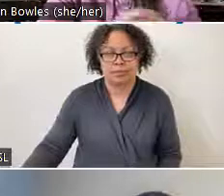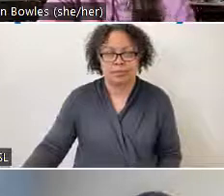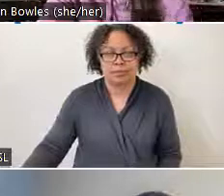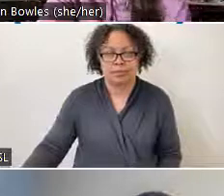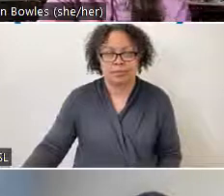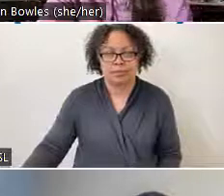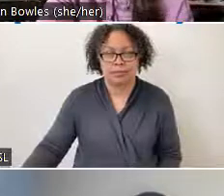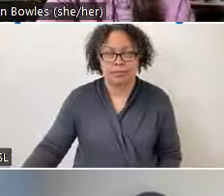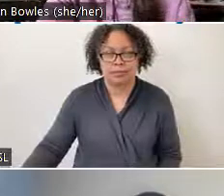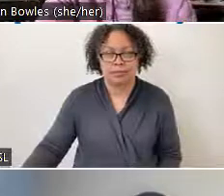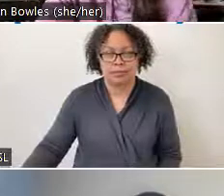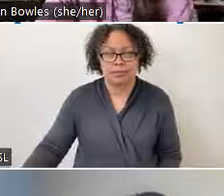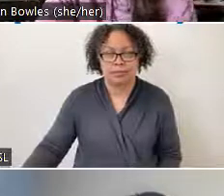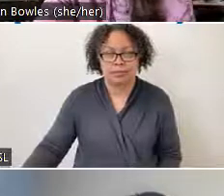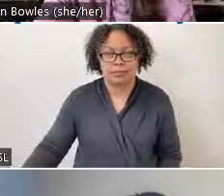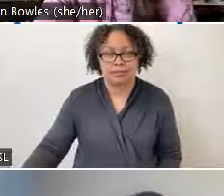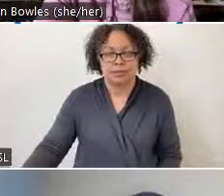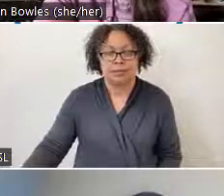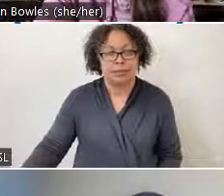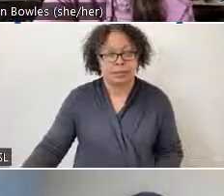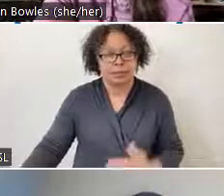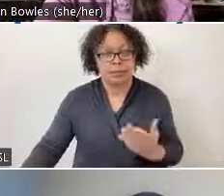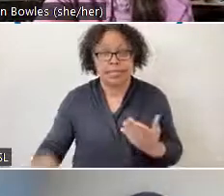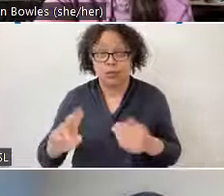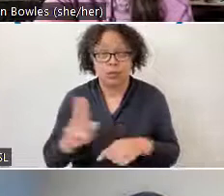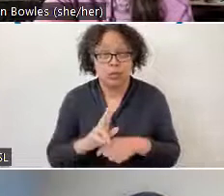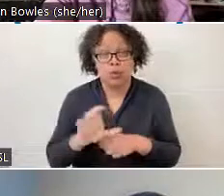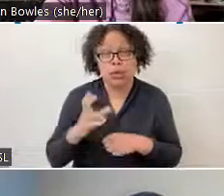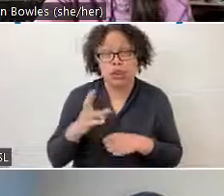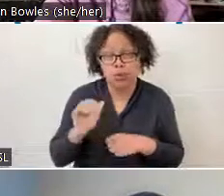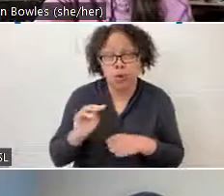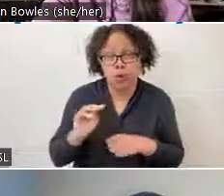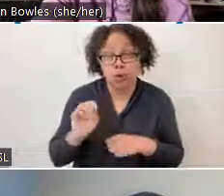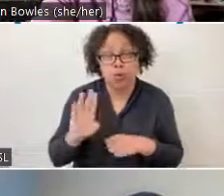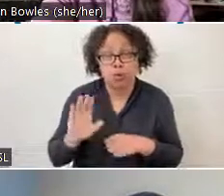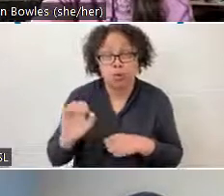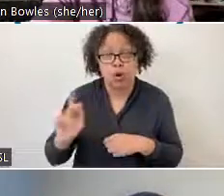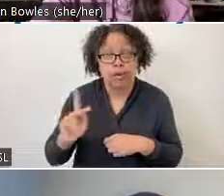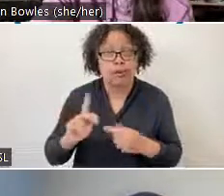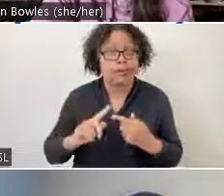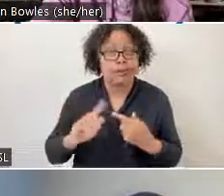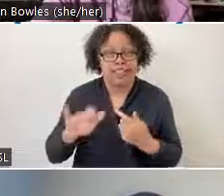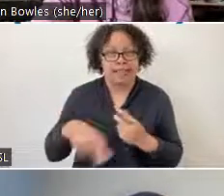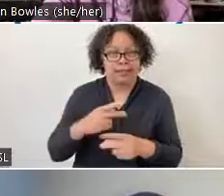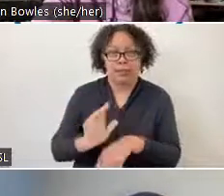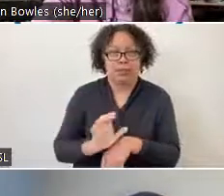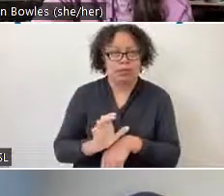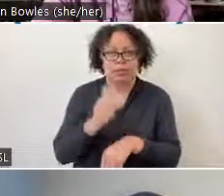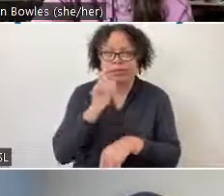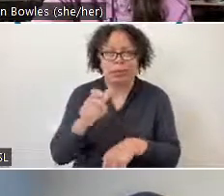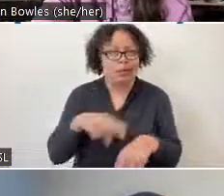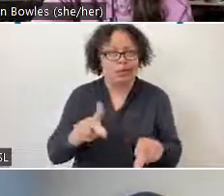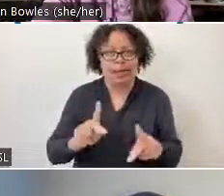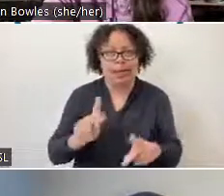escuchar la interpretación. If you are on a Chromebook computer, you will not have access to this feature.